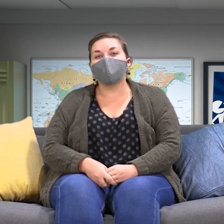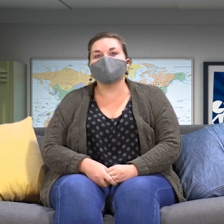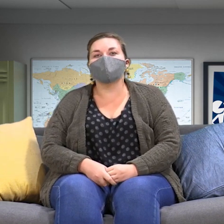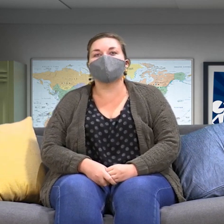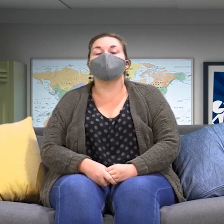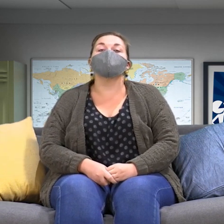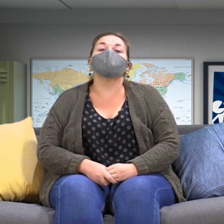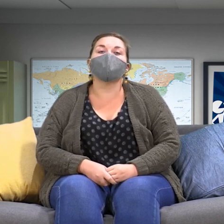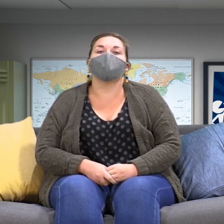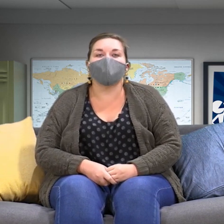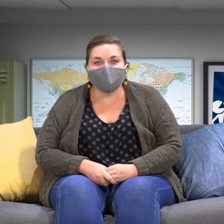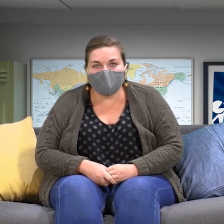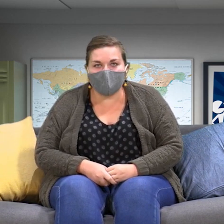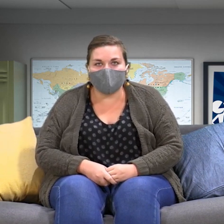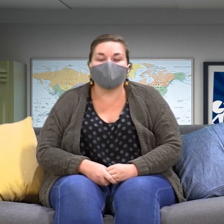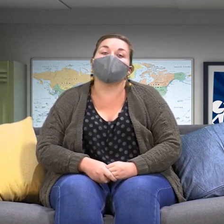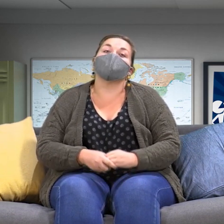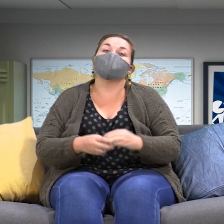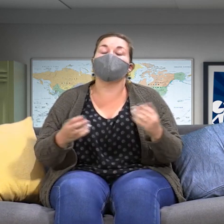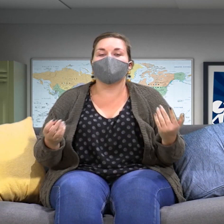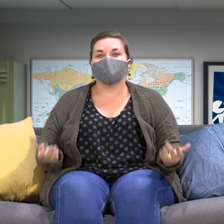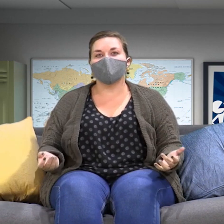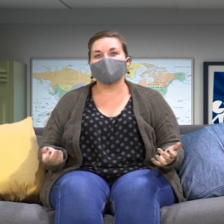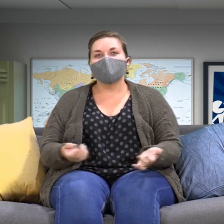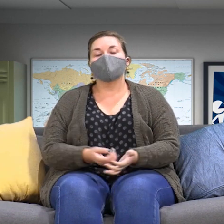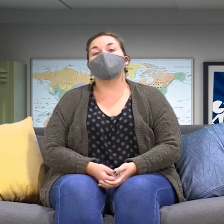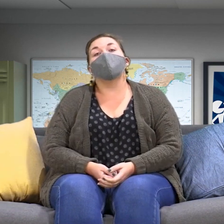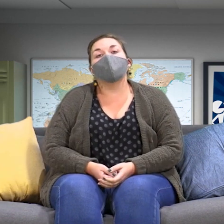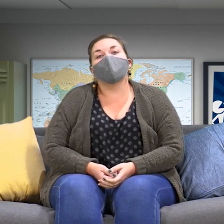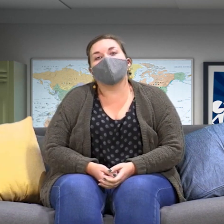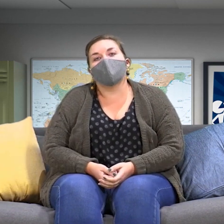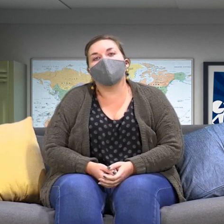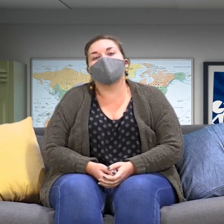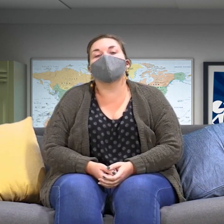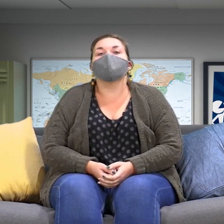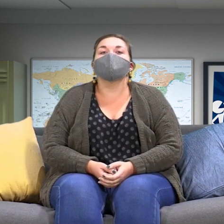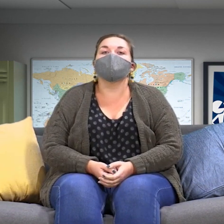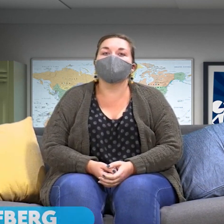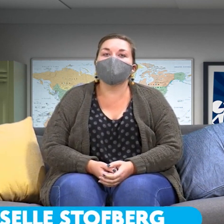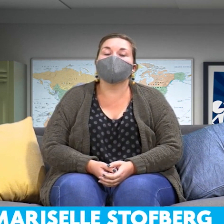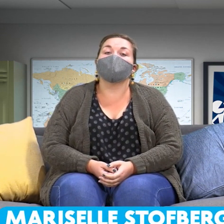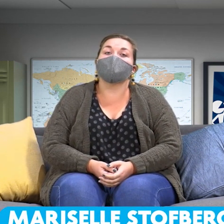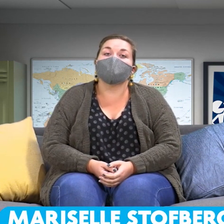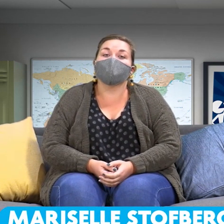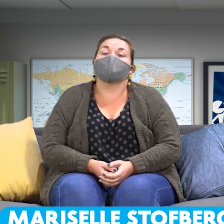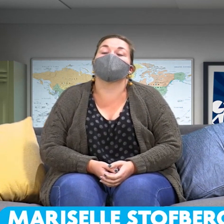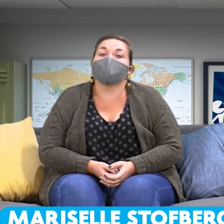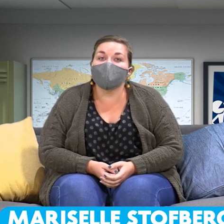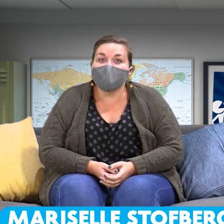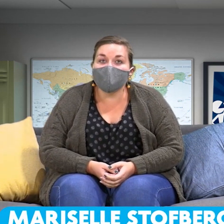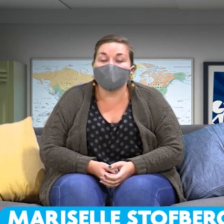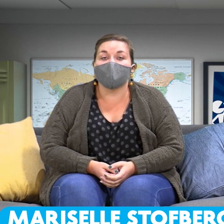different parents and them sharing their experience in this entire journey. So now before I go, we'll be watching an interview my friend